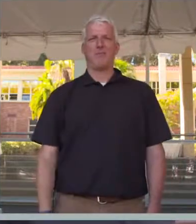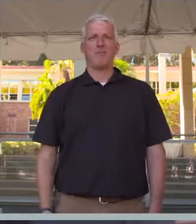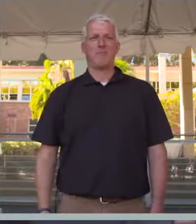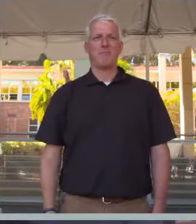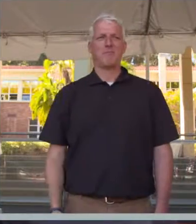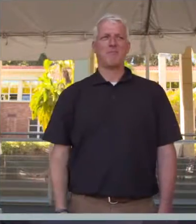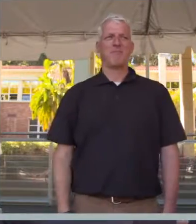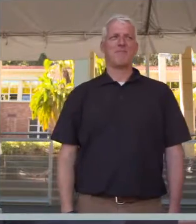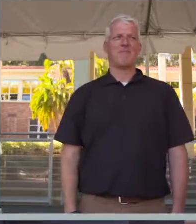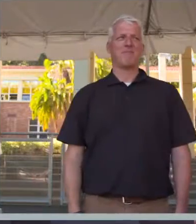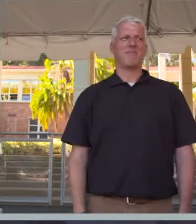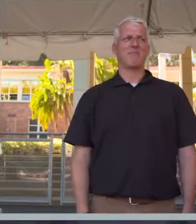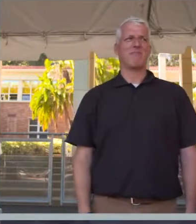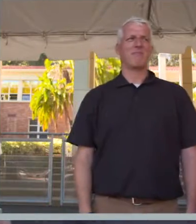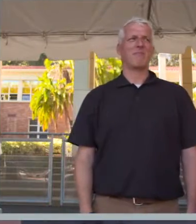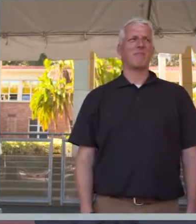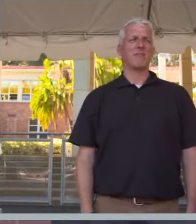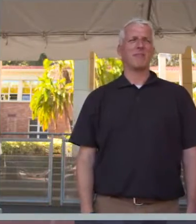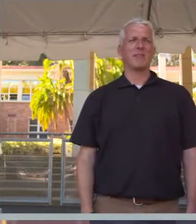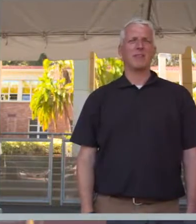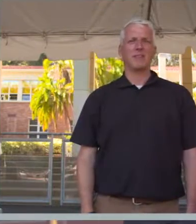Elizabeth T. Bernasconi.